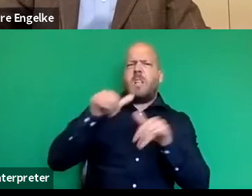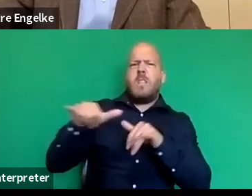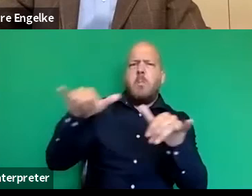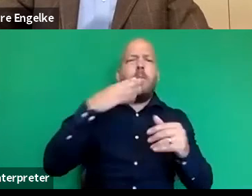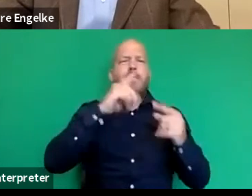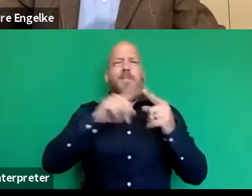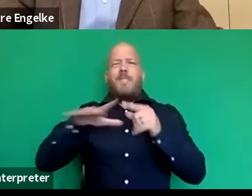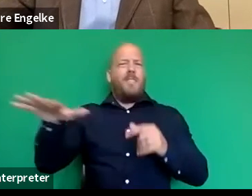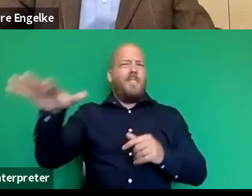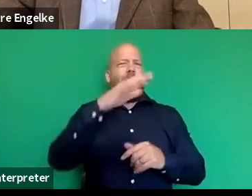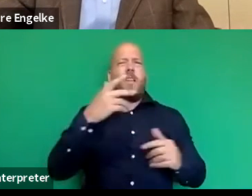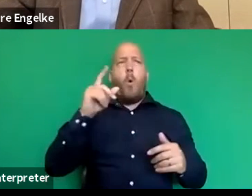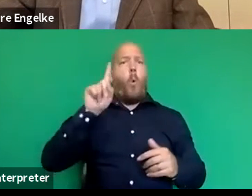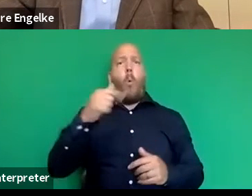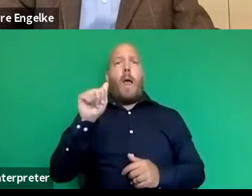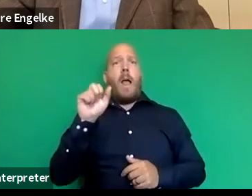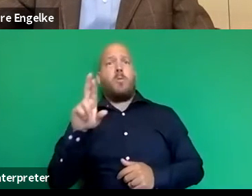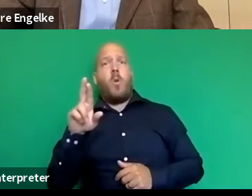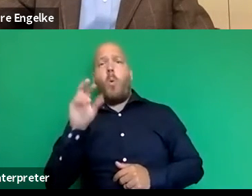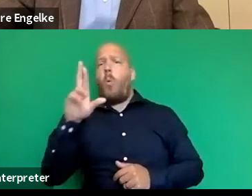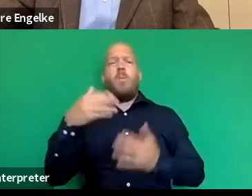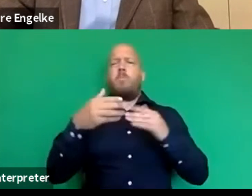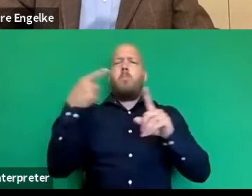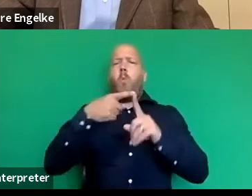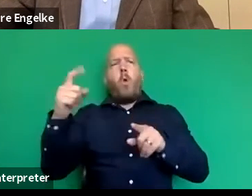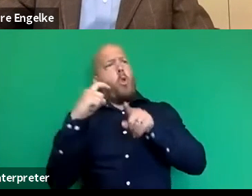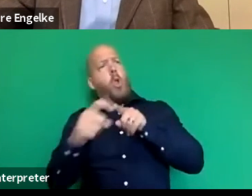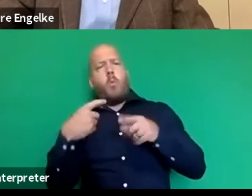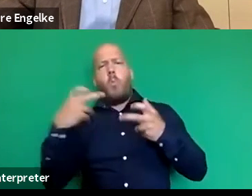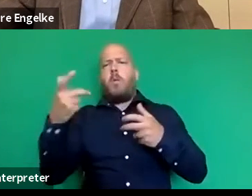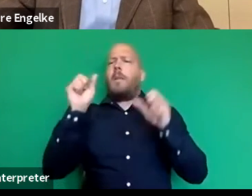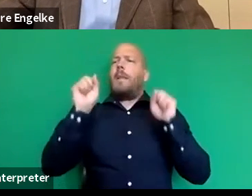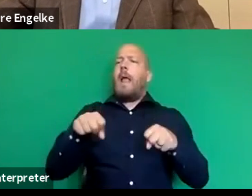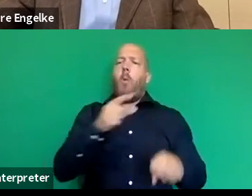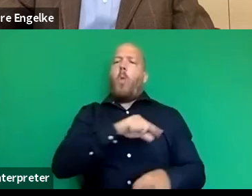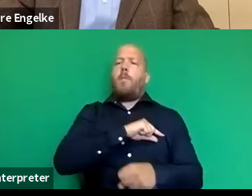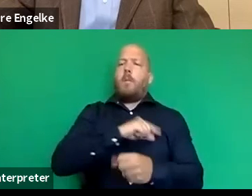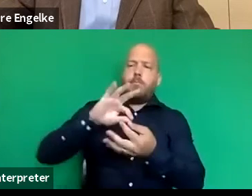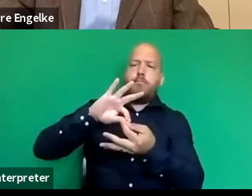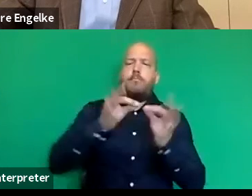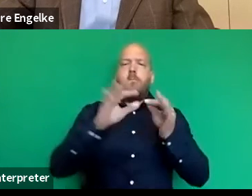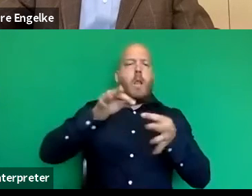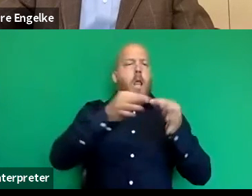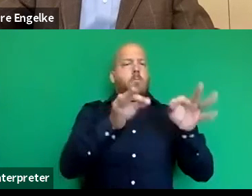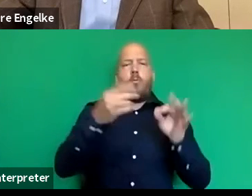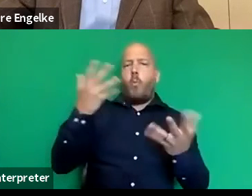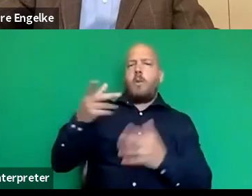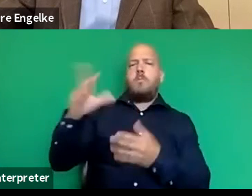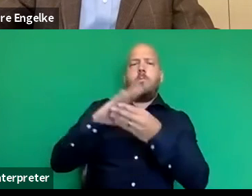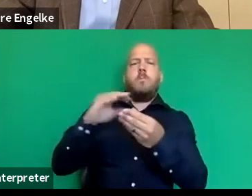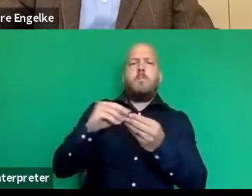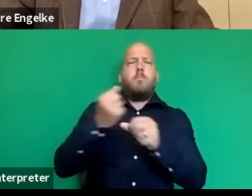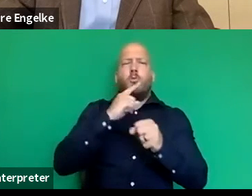they're calling, they'll be able to get a quality service. I hope that the accuracy of different